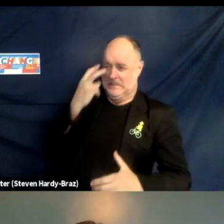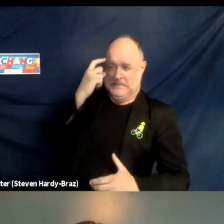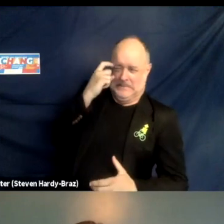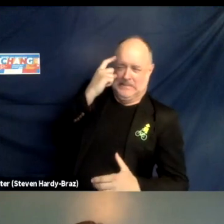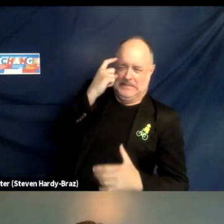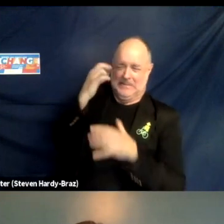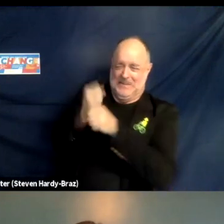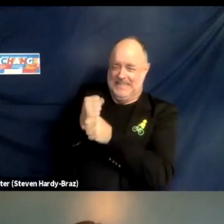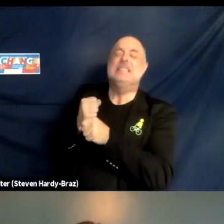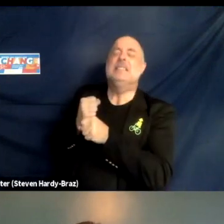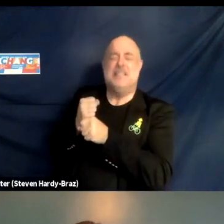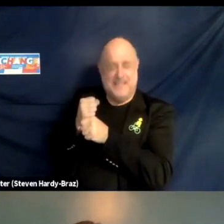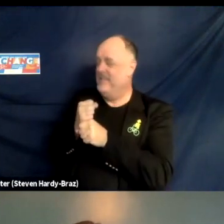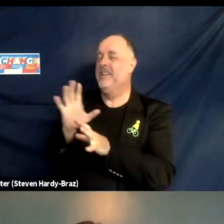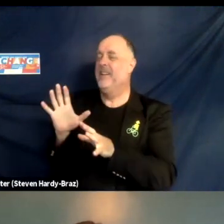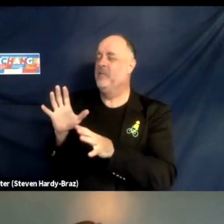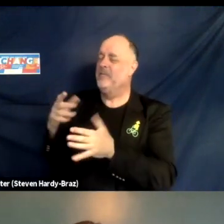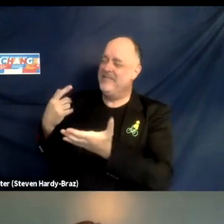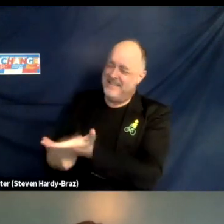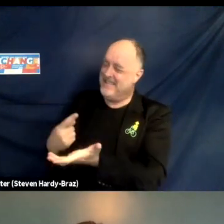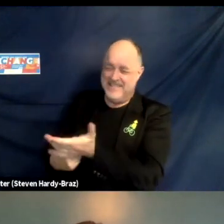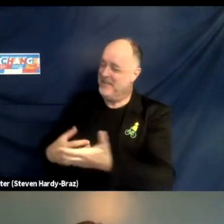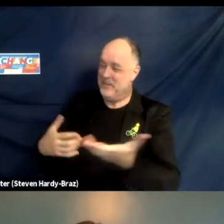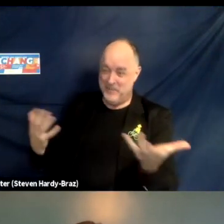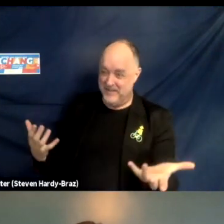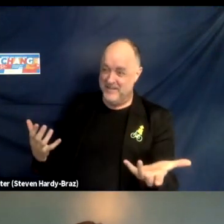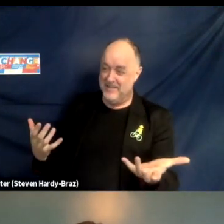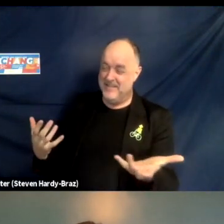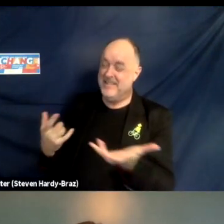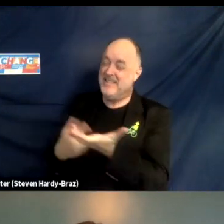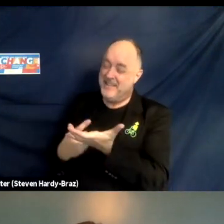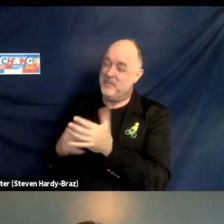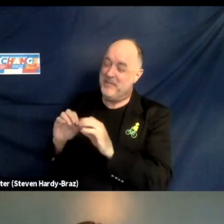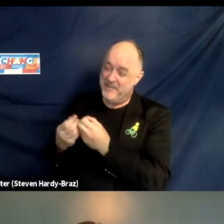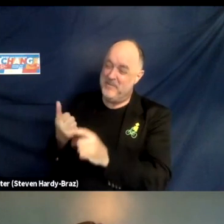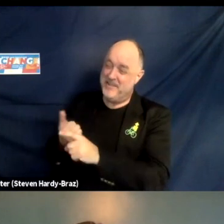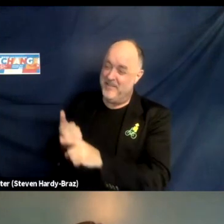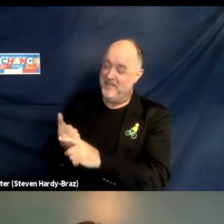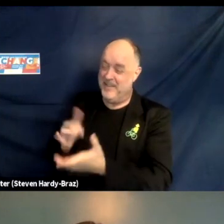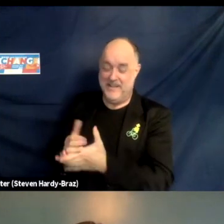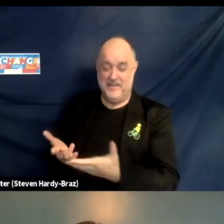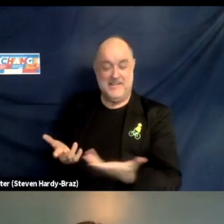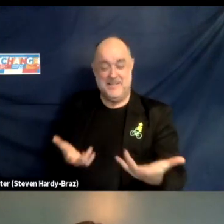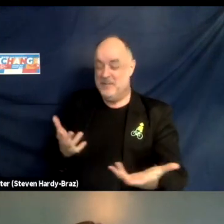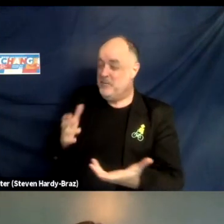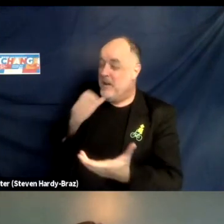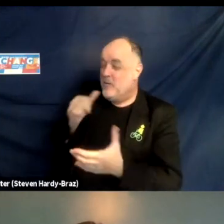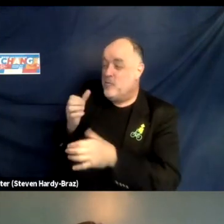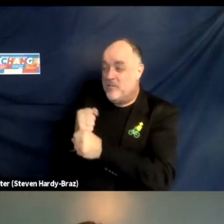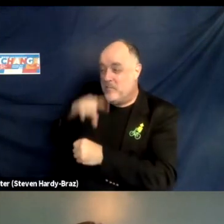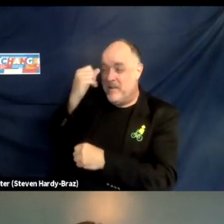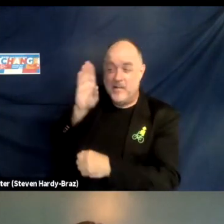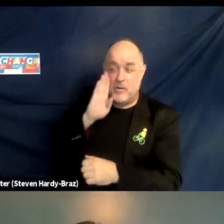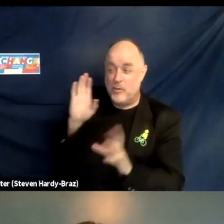our conversations, we're talking about organizations of whom are distrusted by Black and